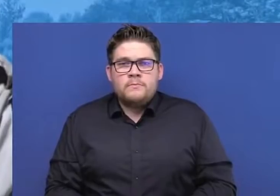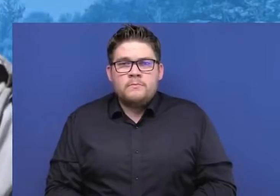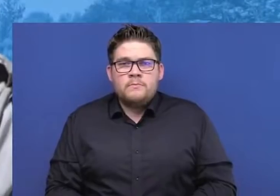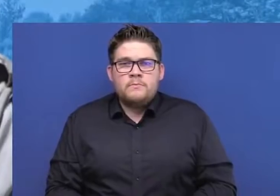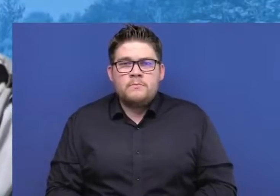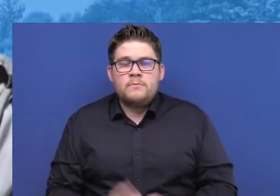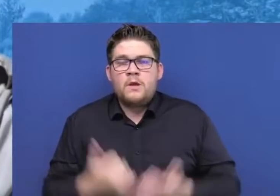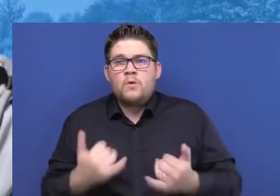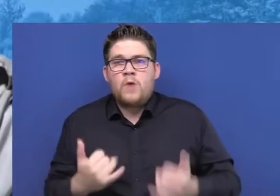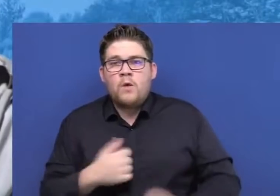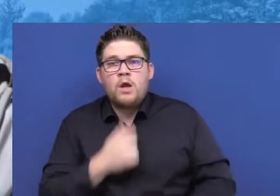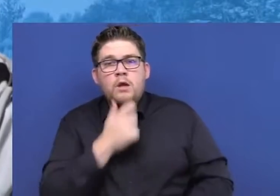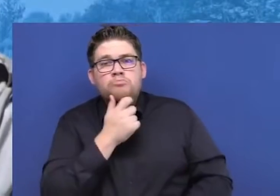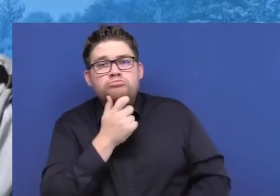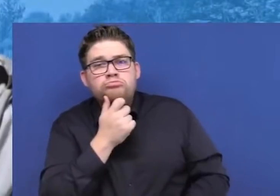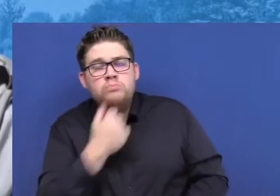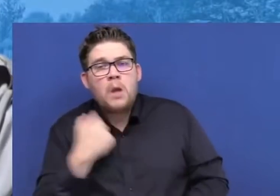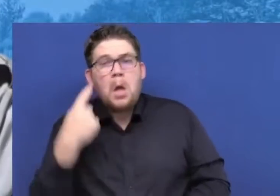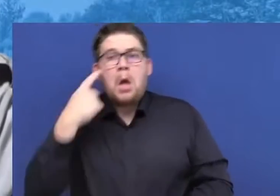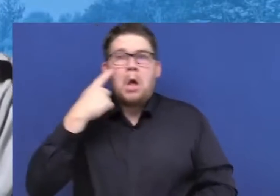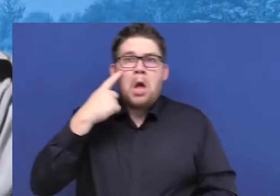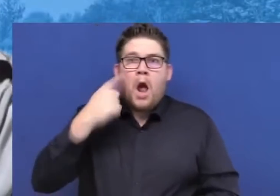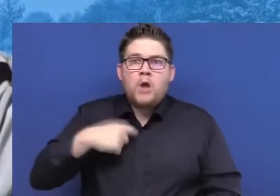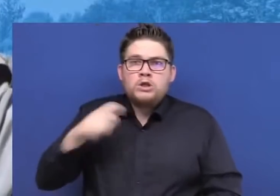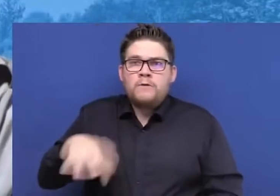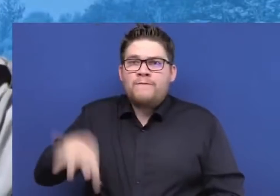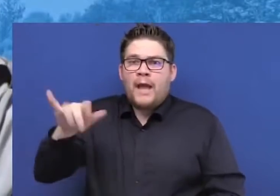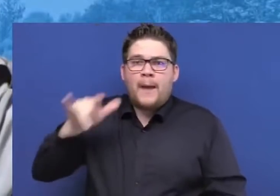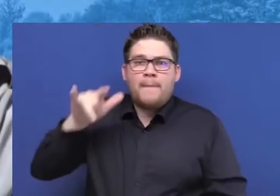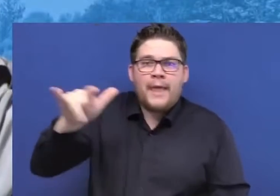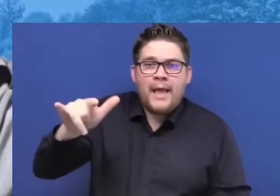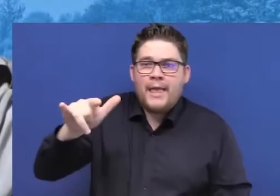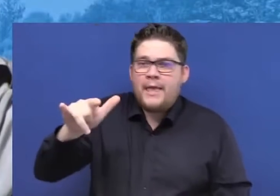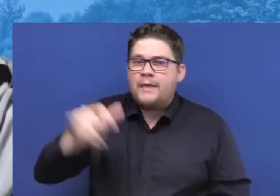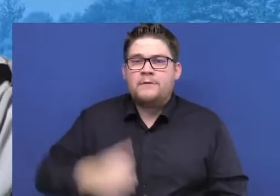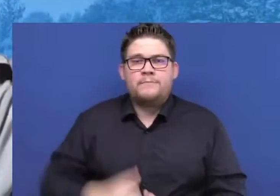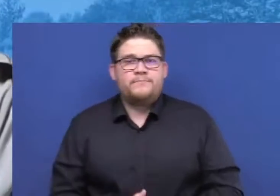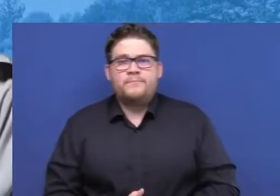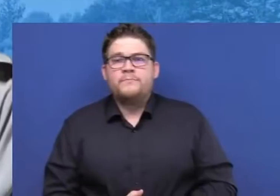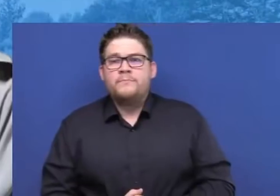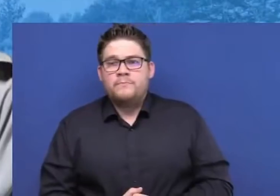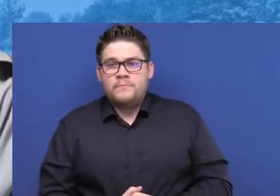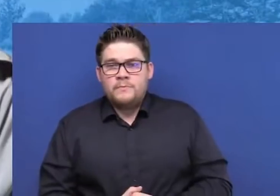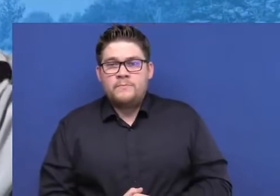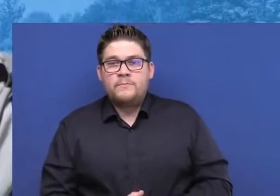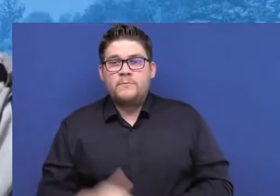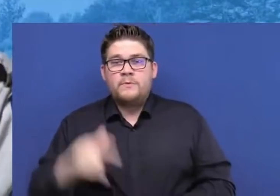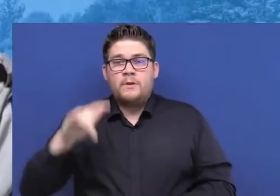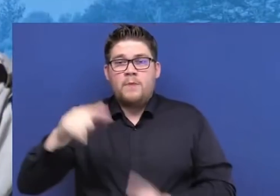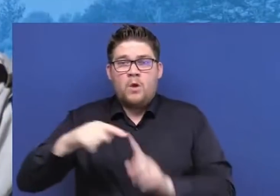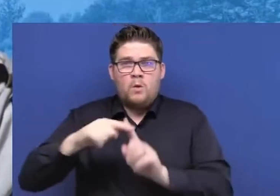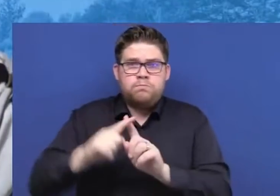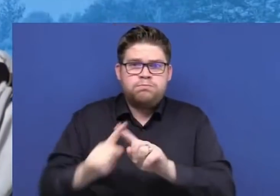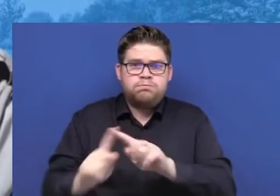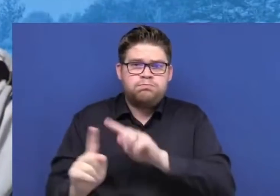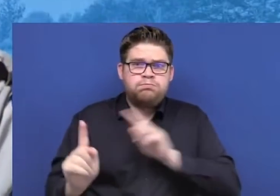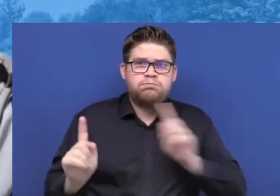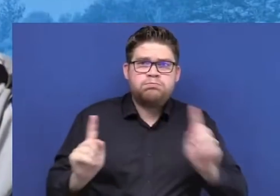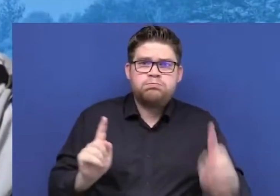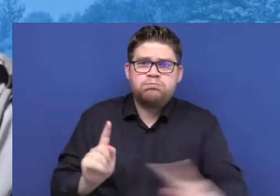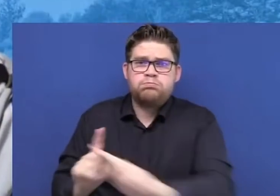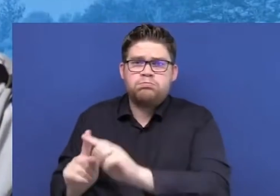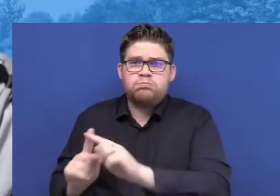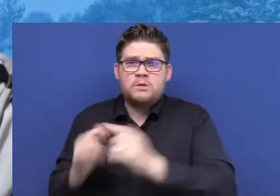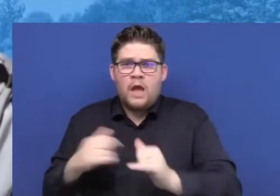on trends, what sort of resourcing we're going to need moving into the following season. We work closely with